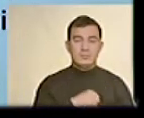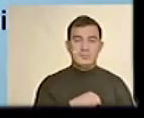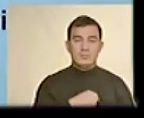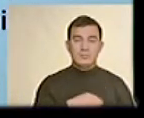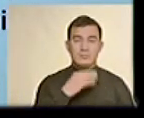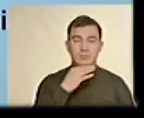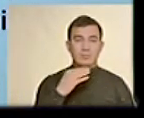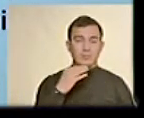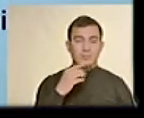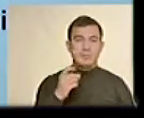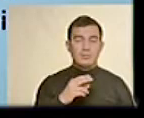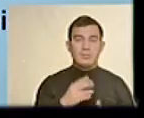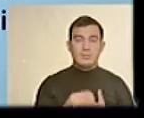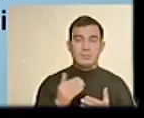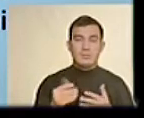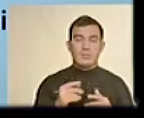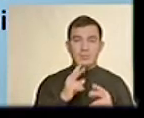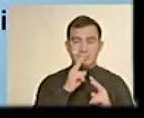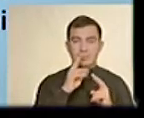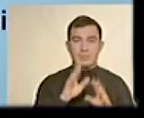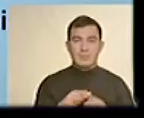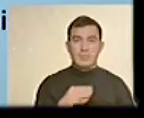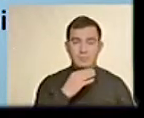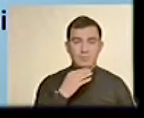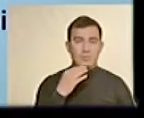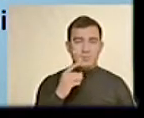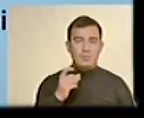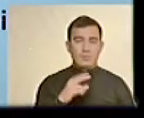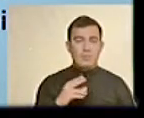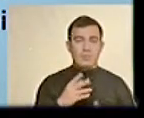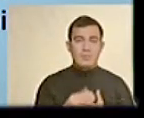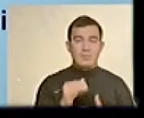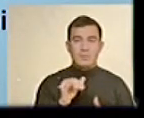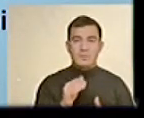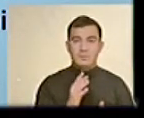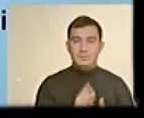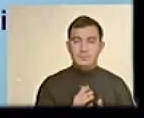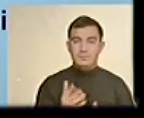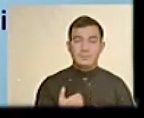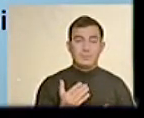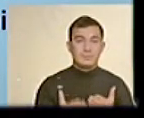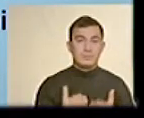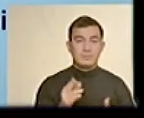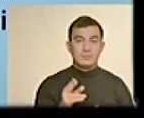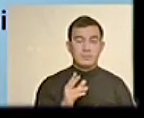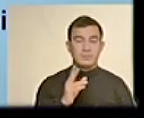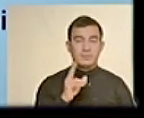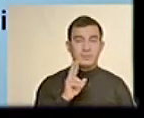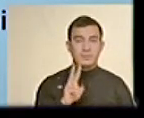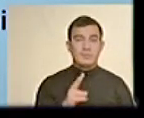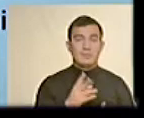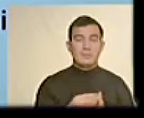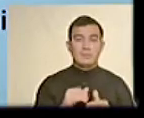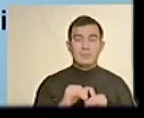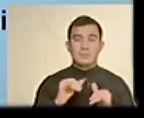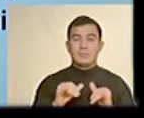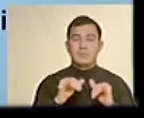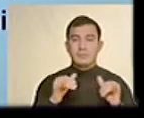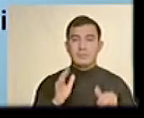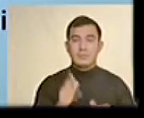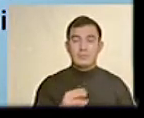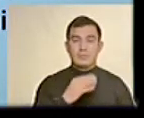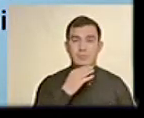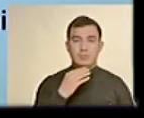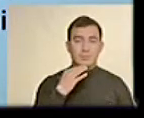tasvirlang deyilgan. Bu yerda bizda ko'p xatning kvadrati turibdi. Biz agar uni kvadratga oshiradigan bo'lsak, ko'p xat shakliga keltirgan